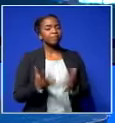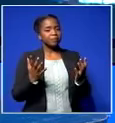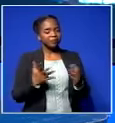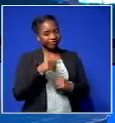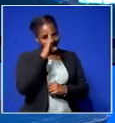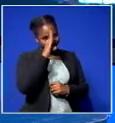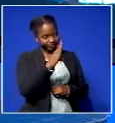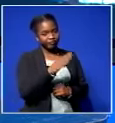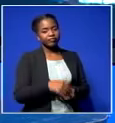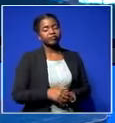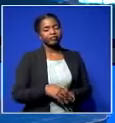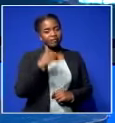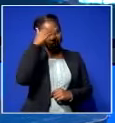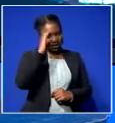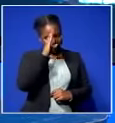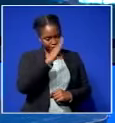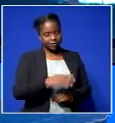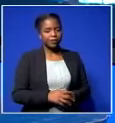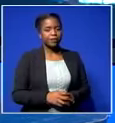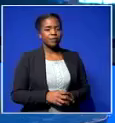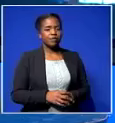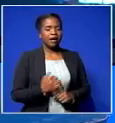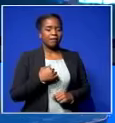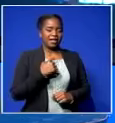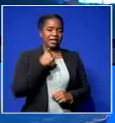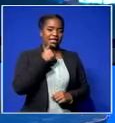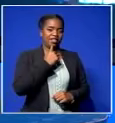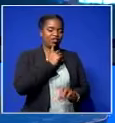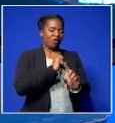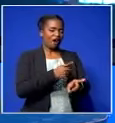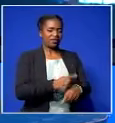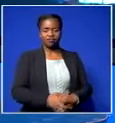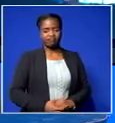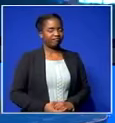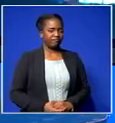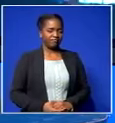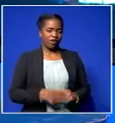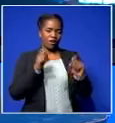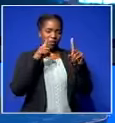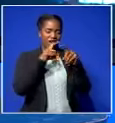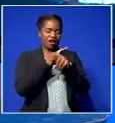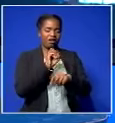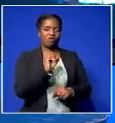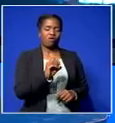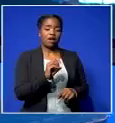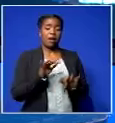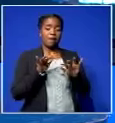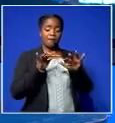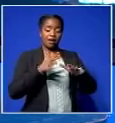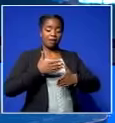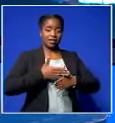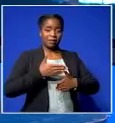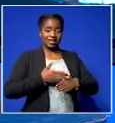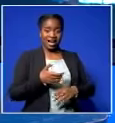Good evening, Sally. I think it's a bit more complex than that. I think working people in